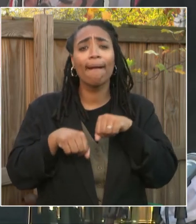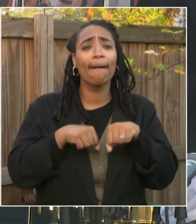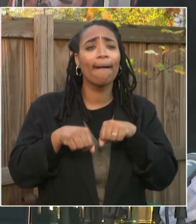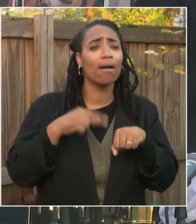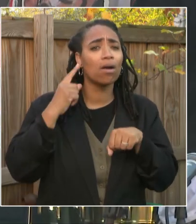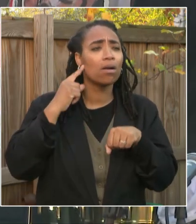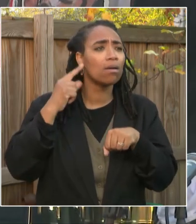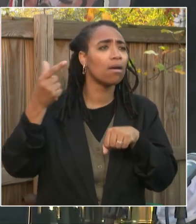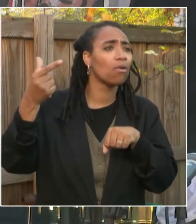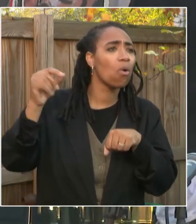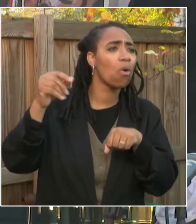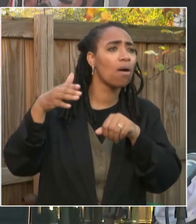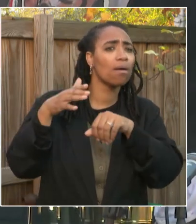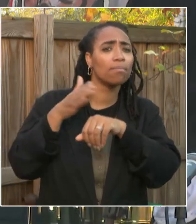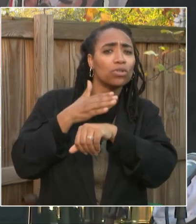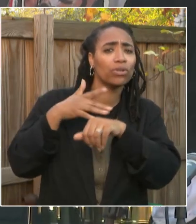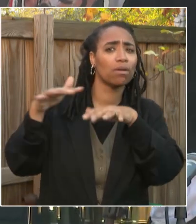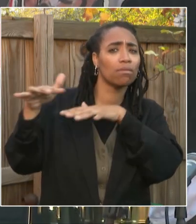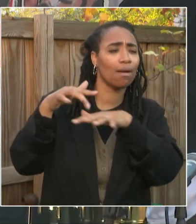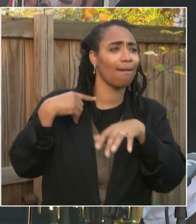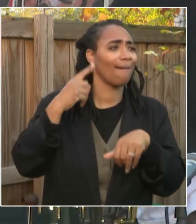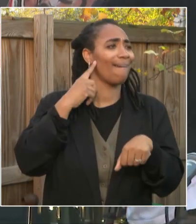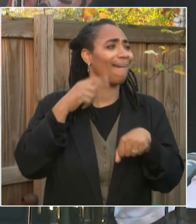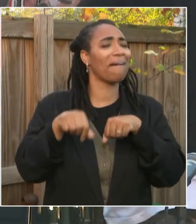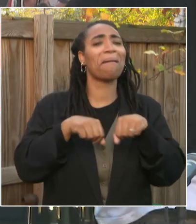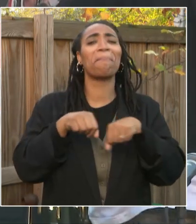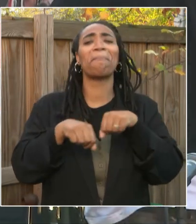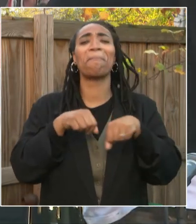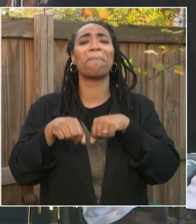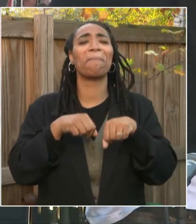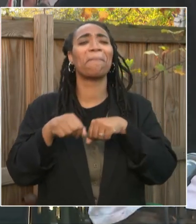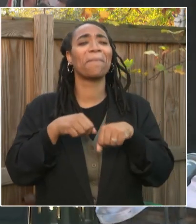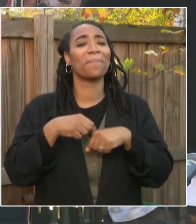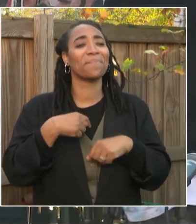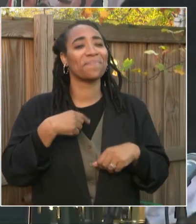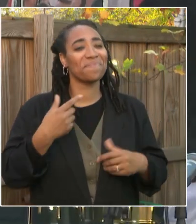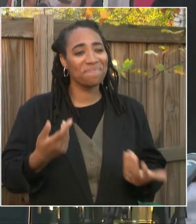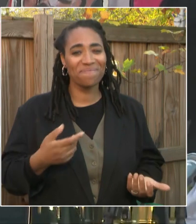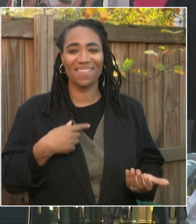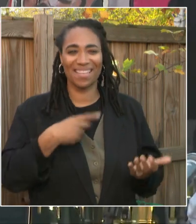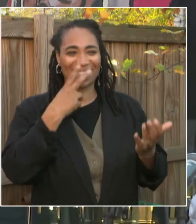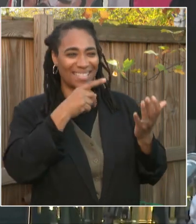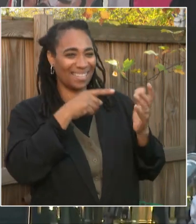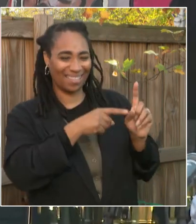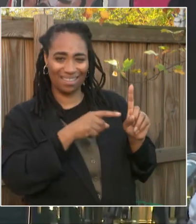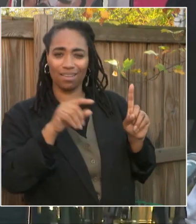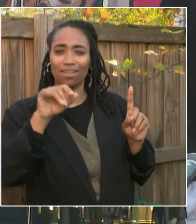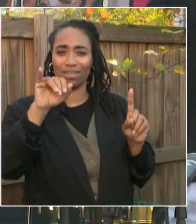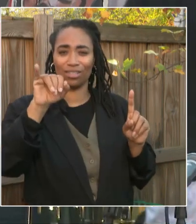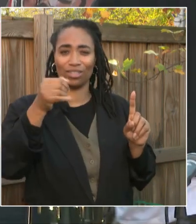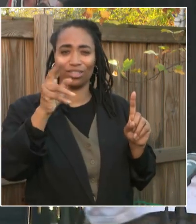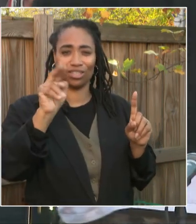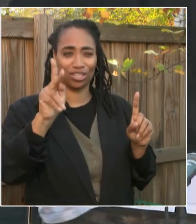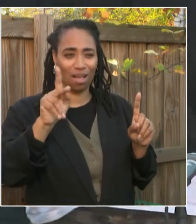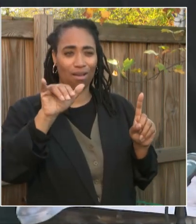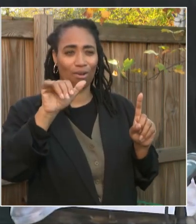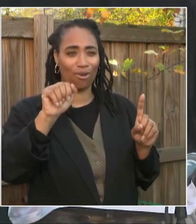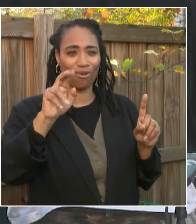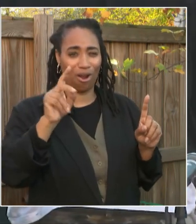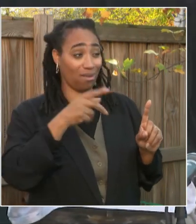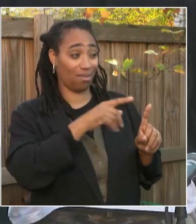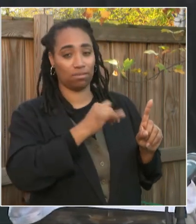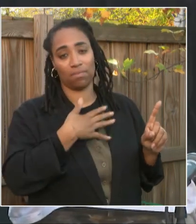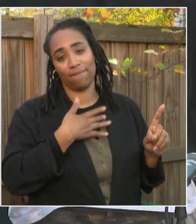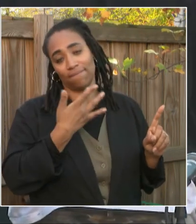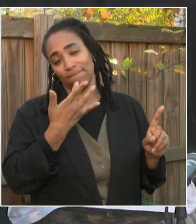used to ride my bike to go see Junkyard at 19th and M. My favorite band. That's why it's back, y'all, because if it wasn't for